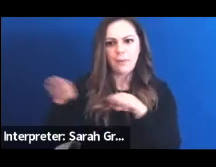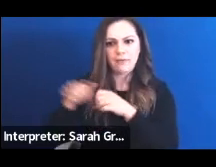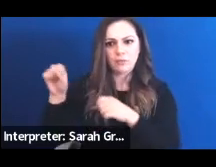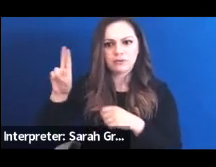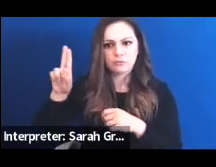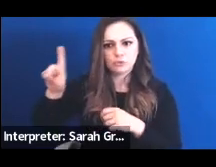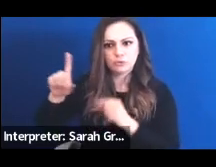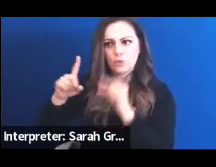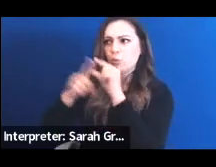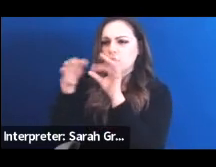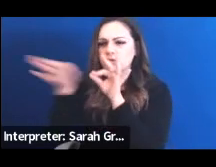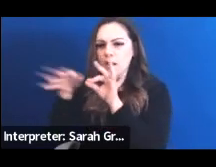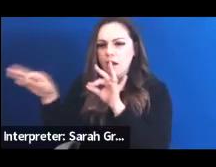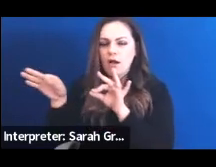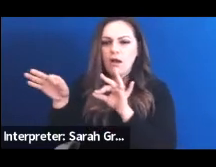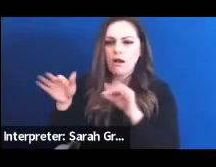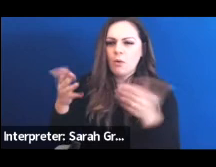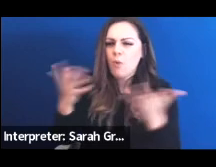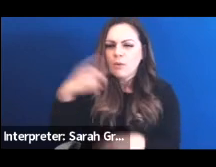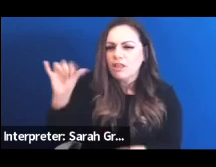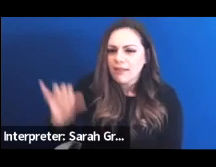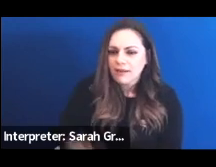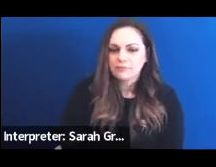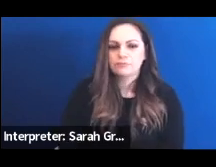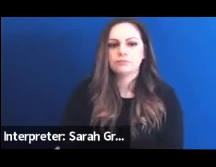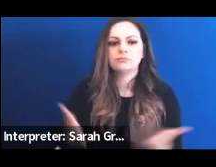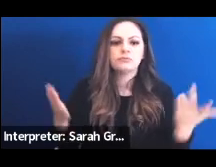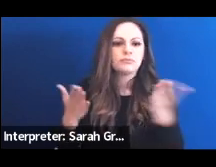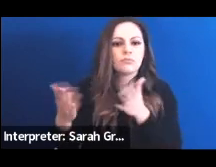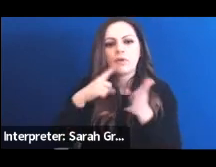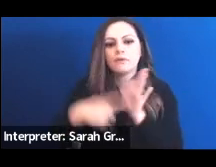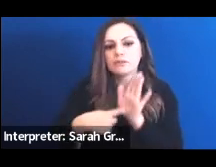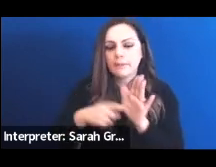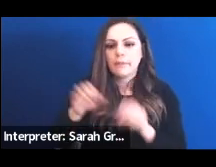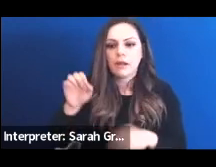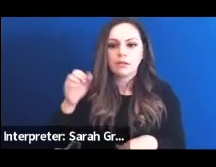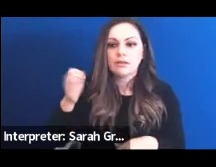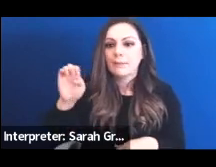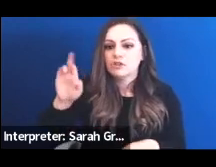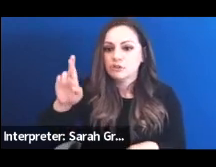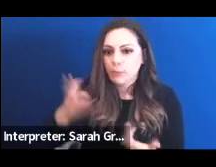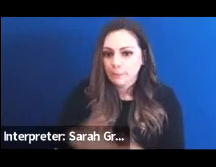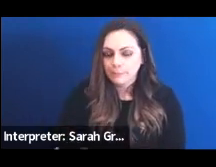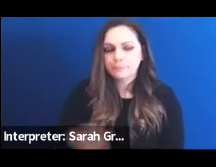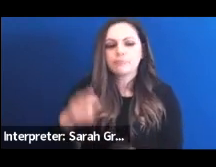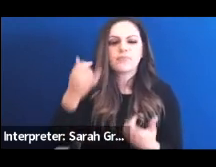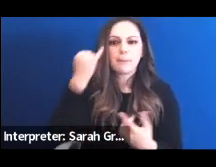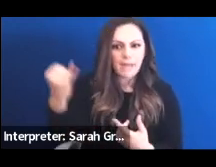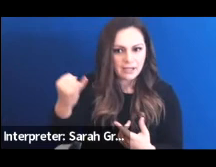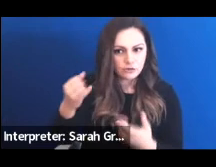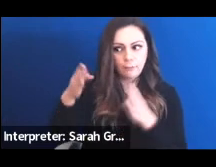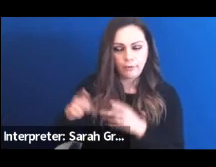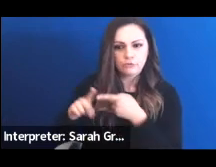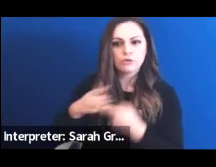example of the emergency room. So if you have somebody who's having a heart attack, okay, and they go to the